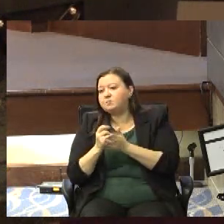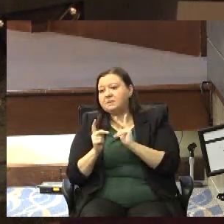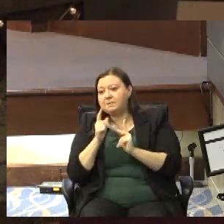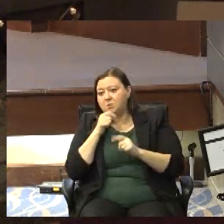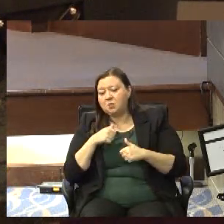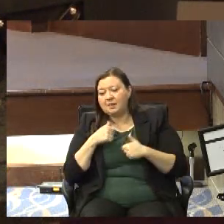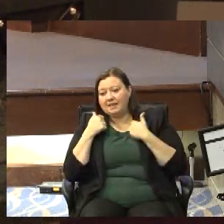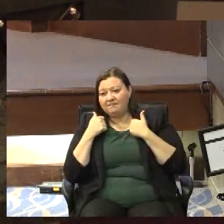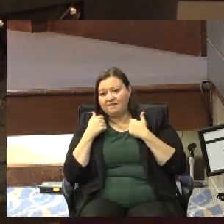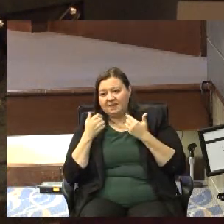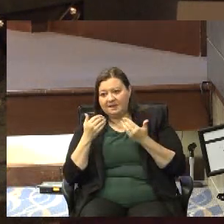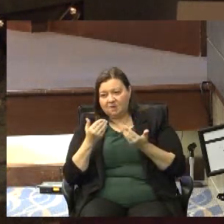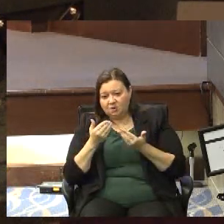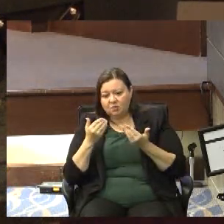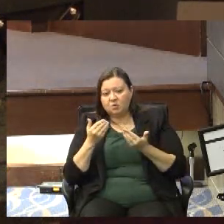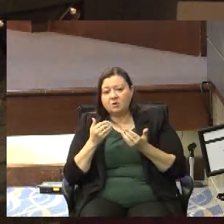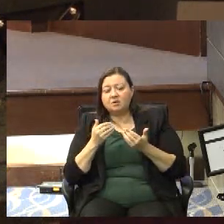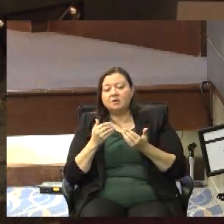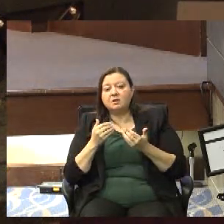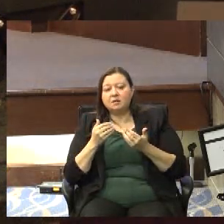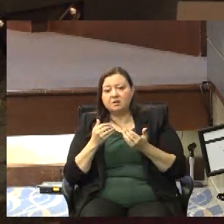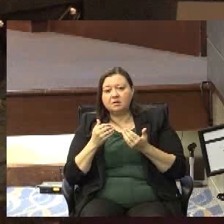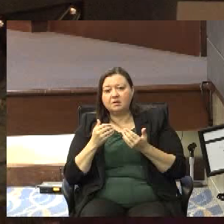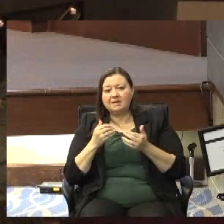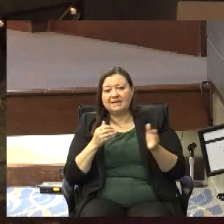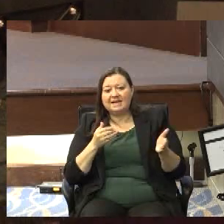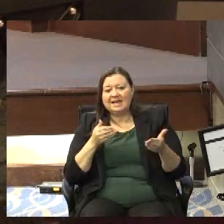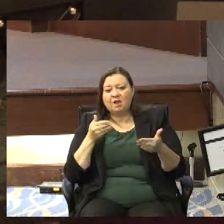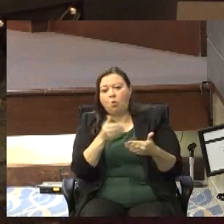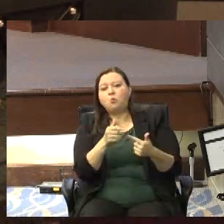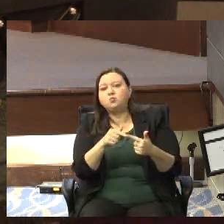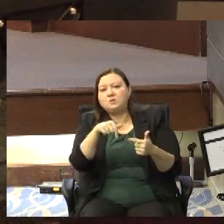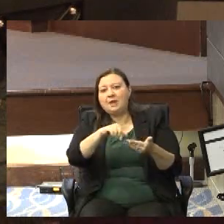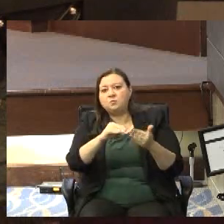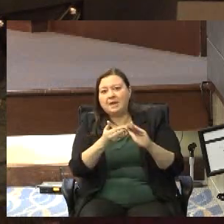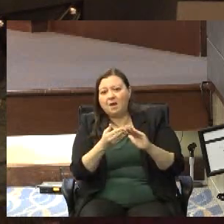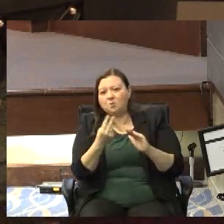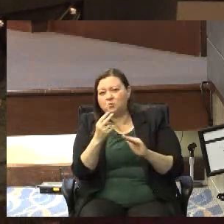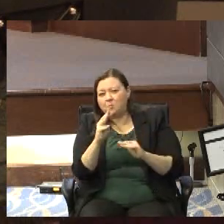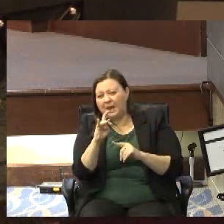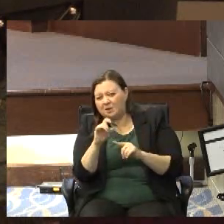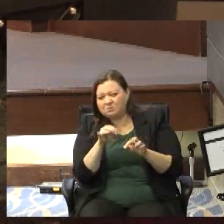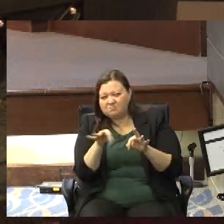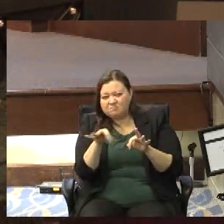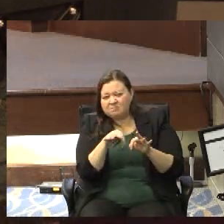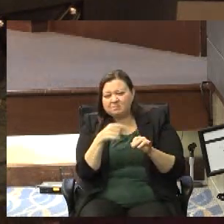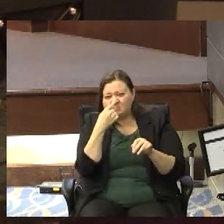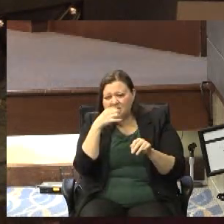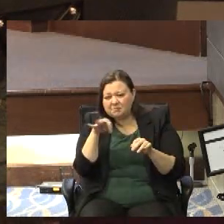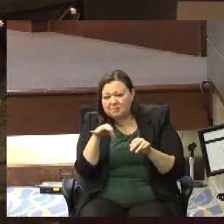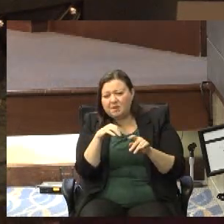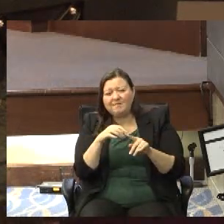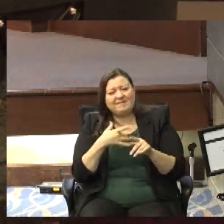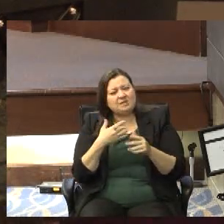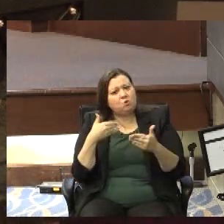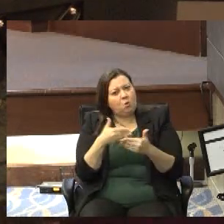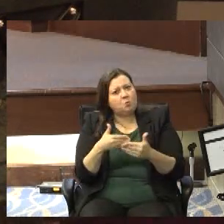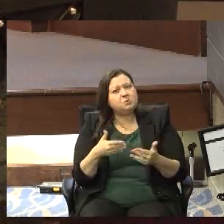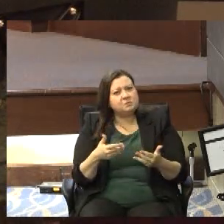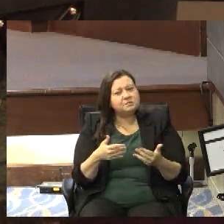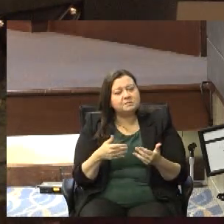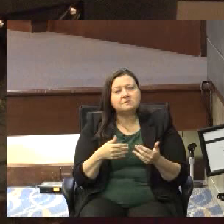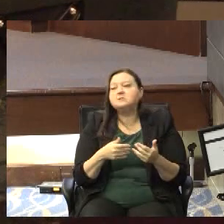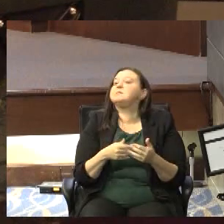residences down, residents downtown, closer to downtown. It says 2 miles, but it feels even closer than that.